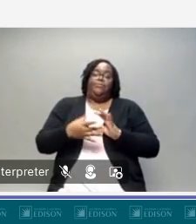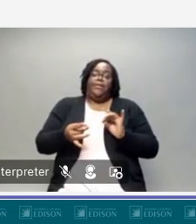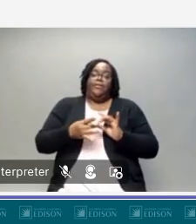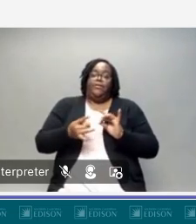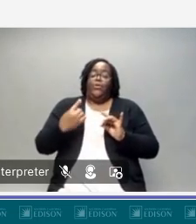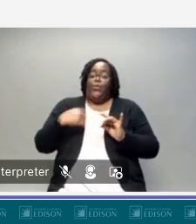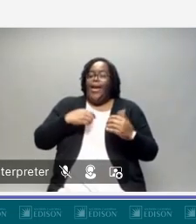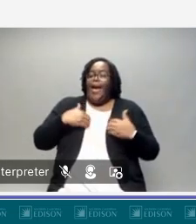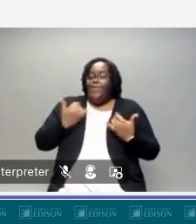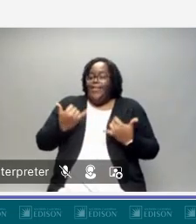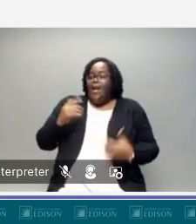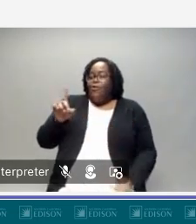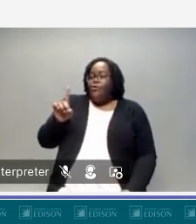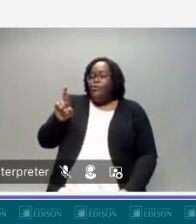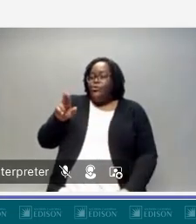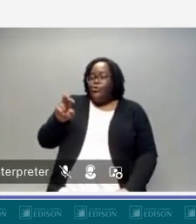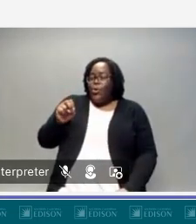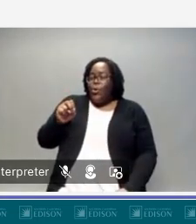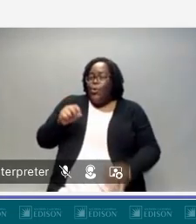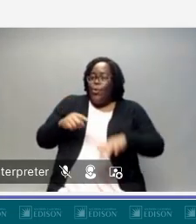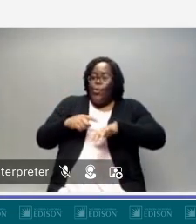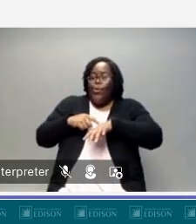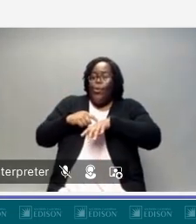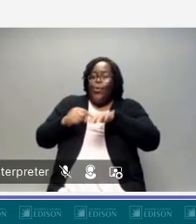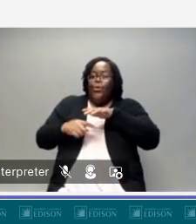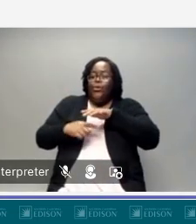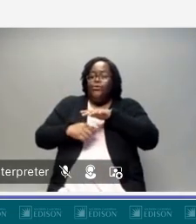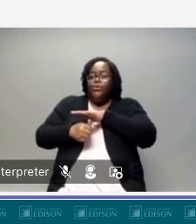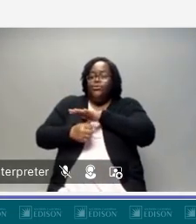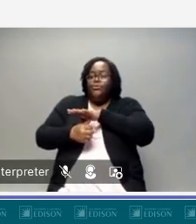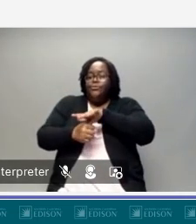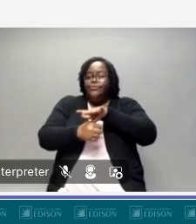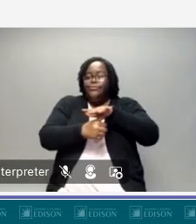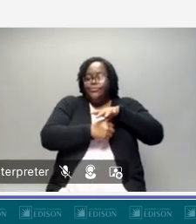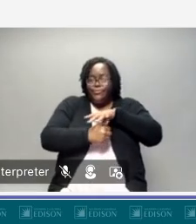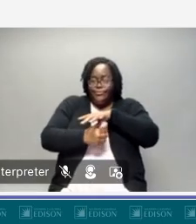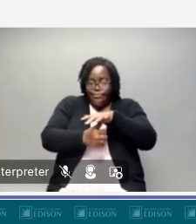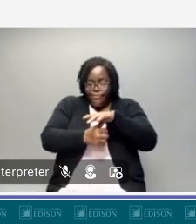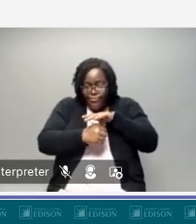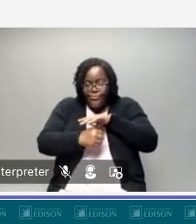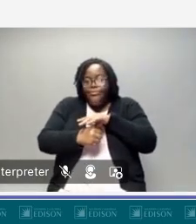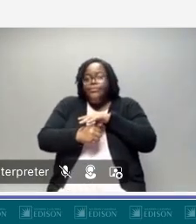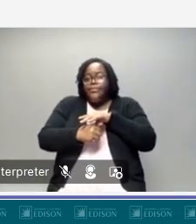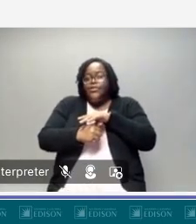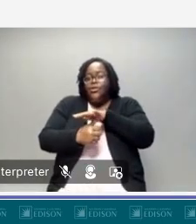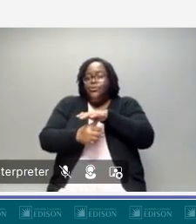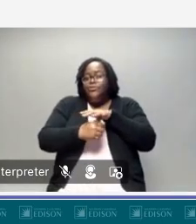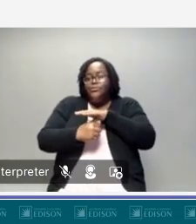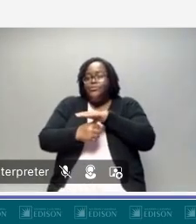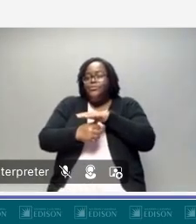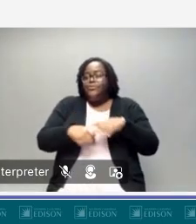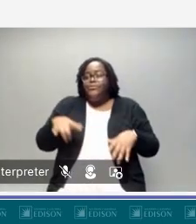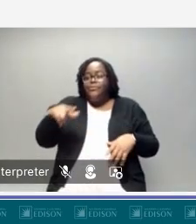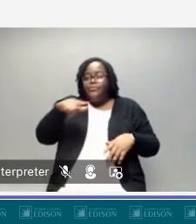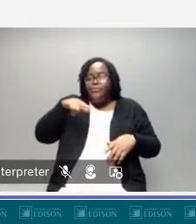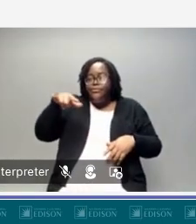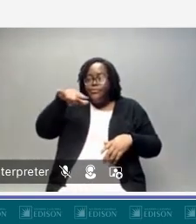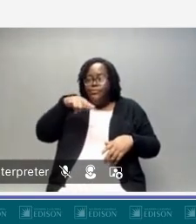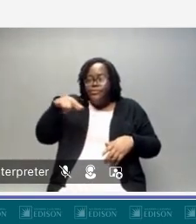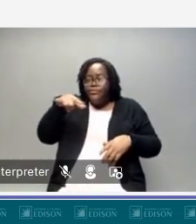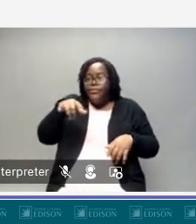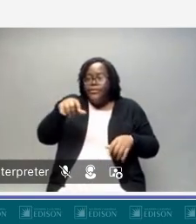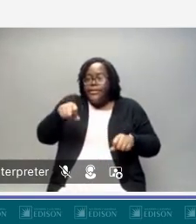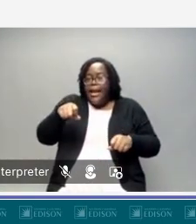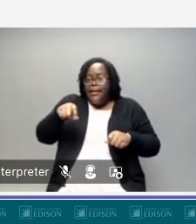drone pilot program this year, which should help us be far more efficient, especially in those areas that we can